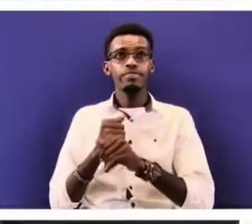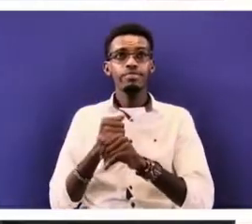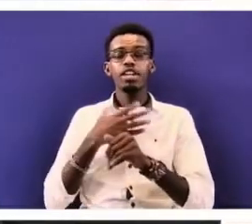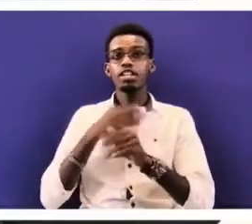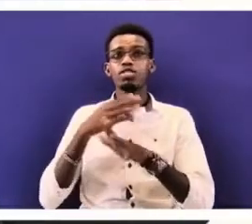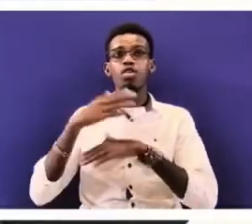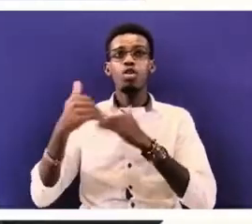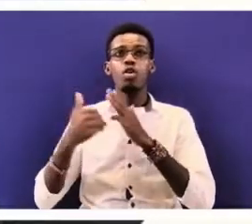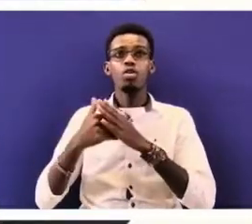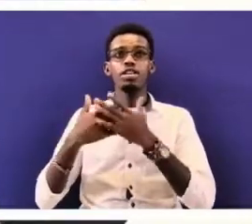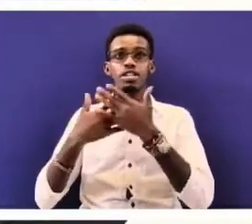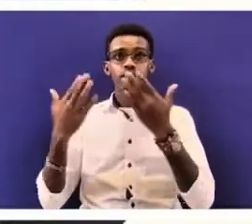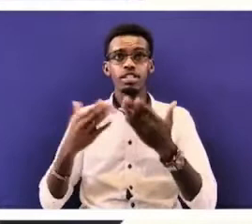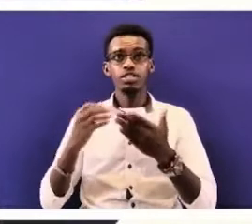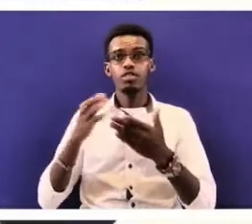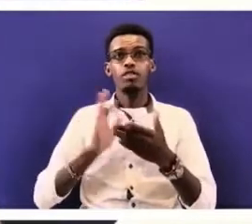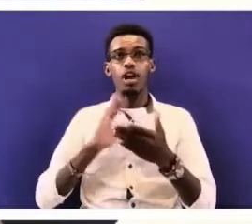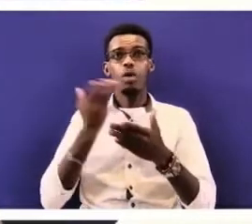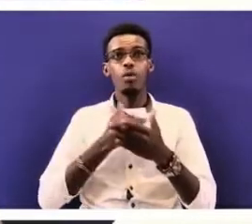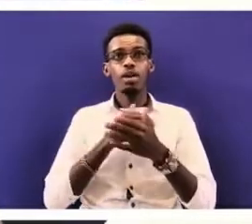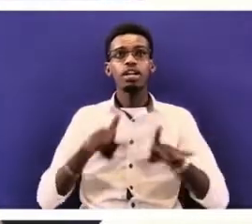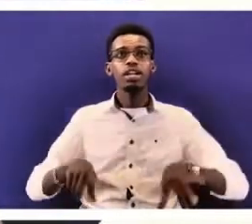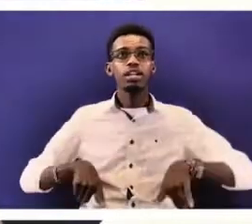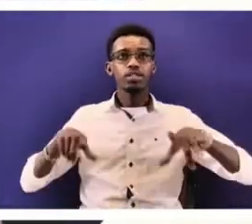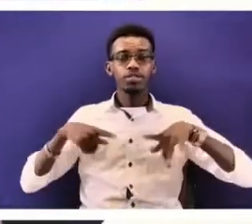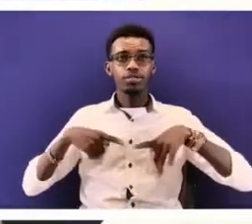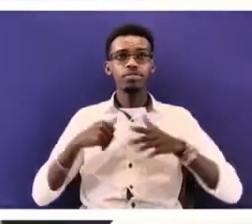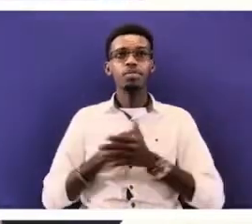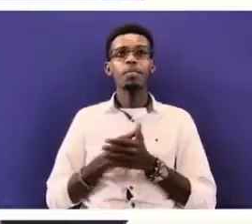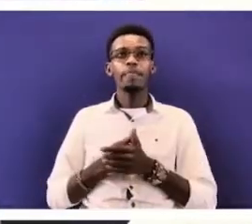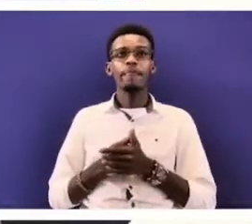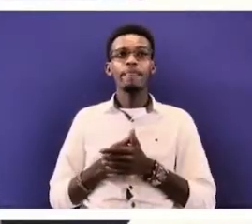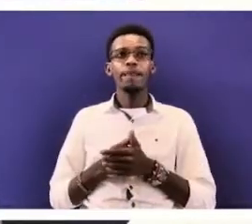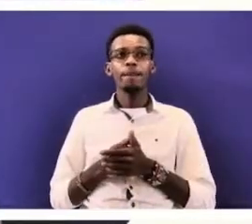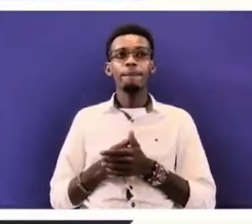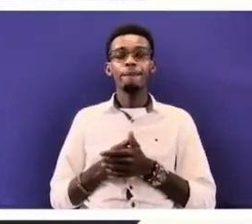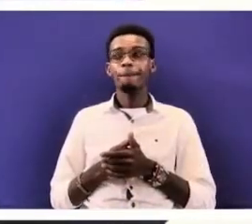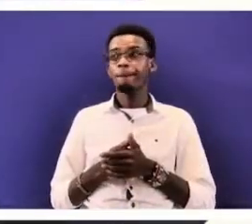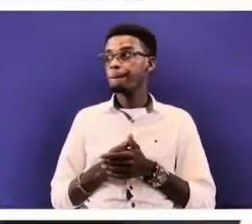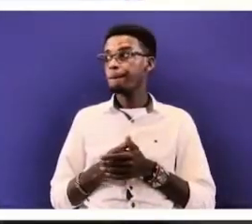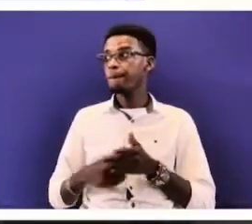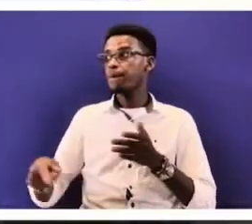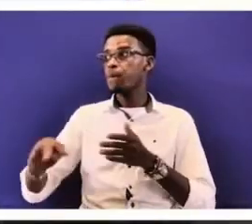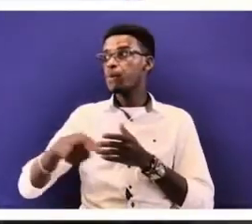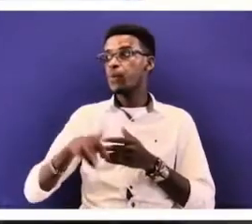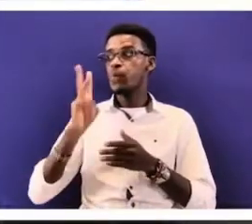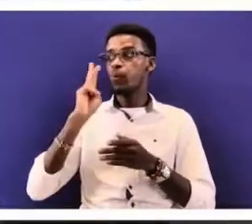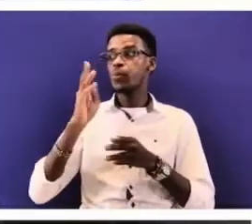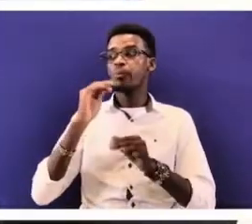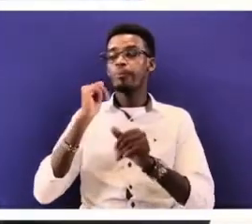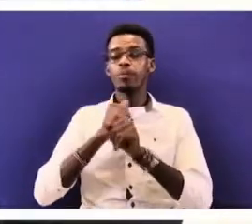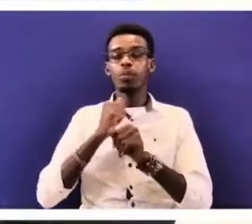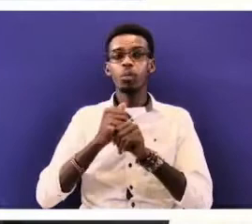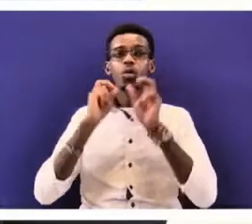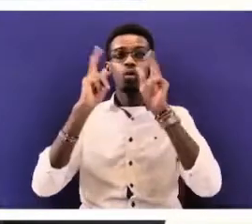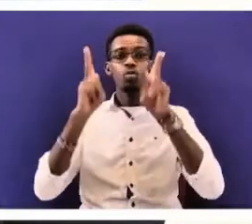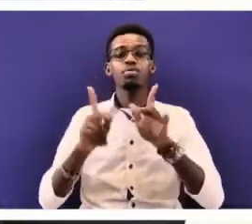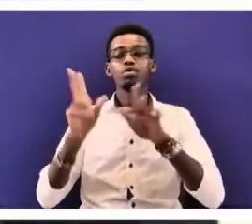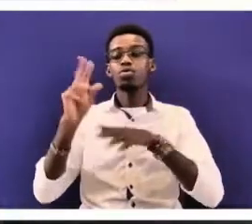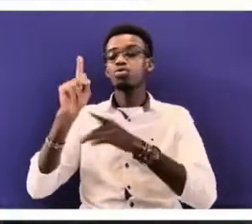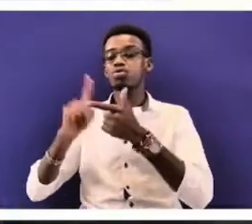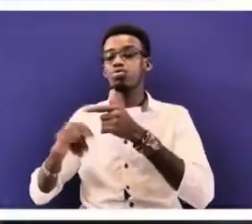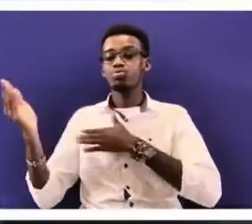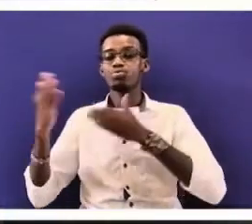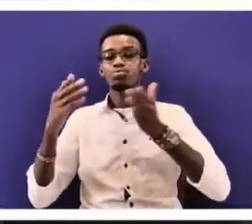of our life. We take for granted we will do okay. No need to